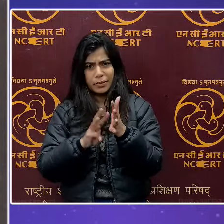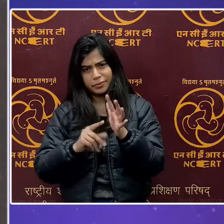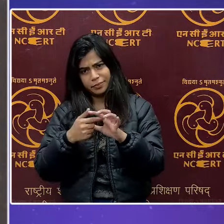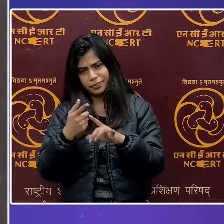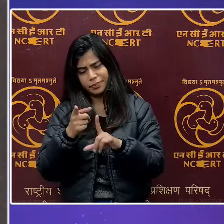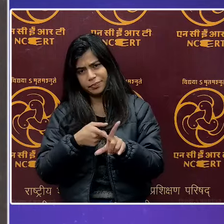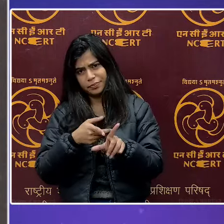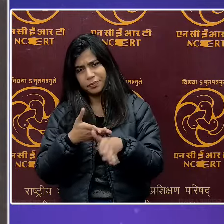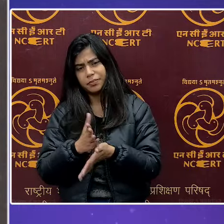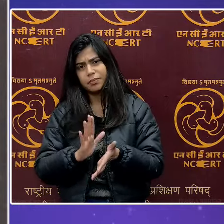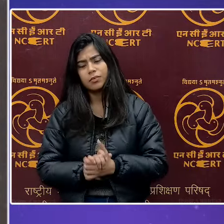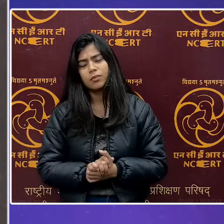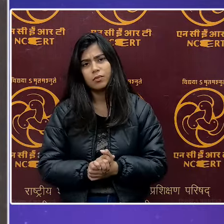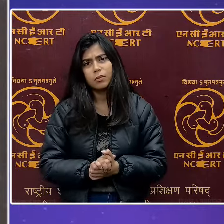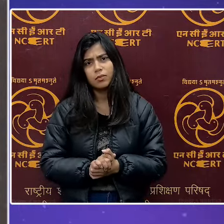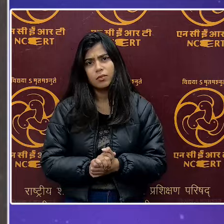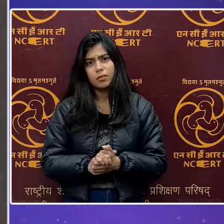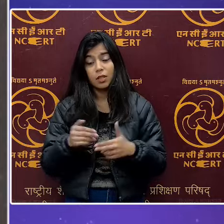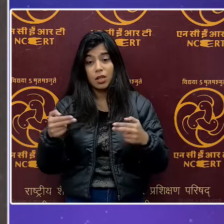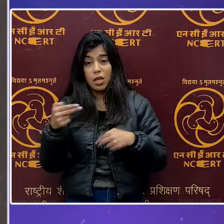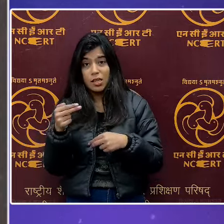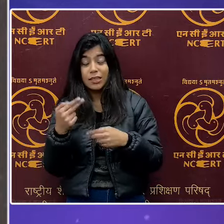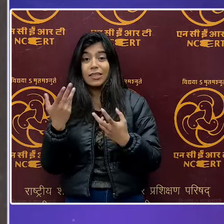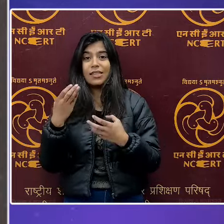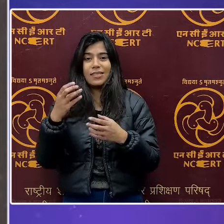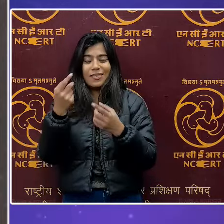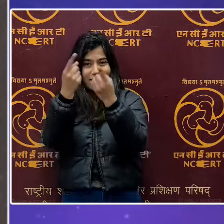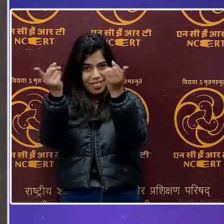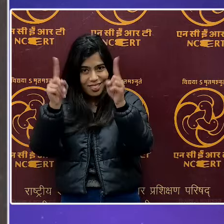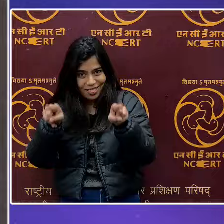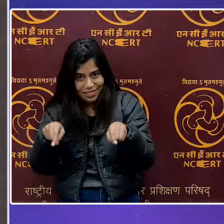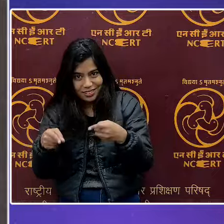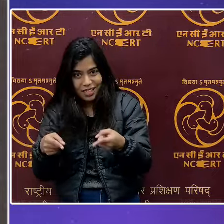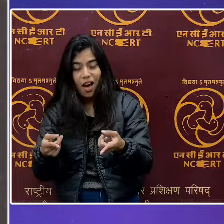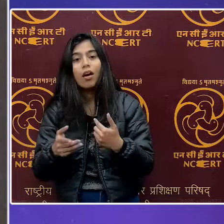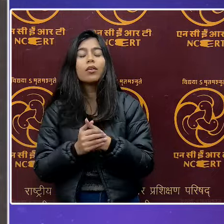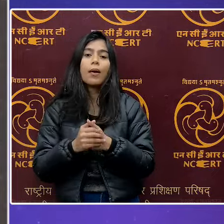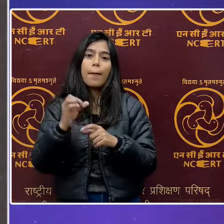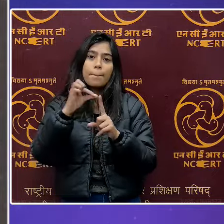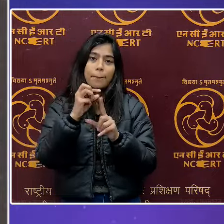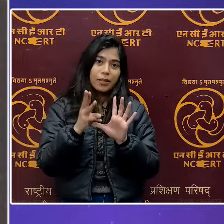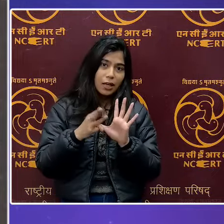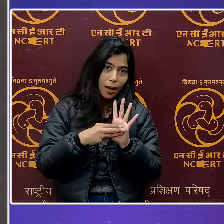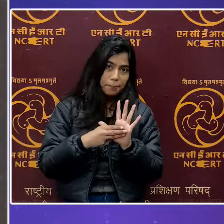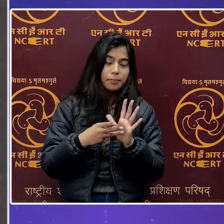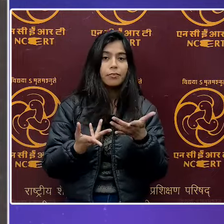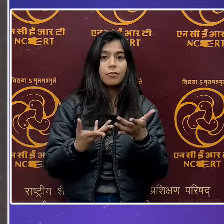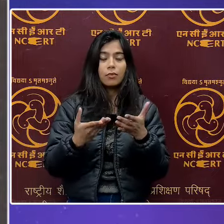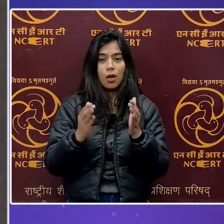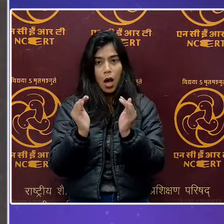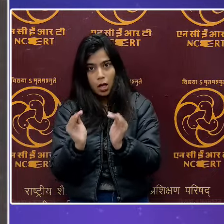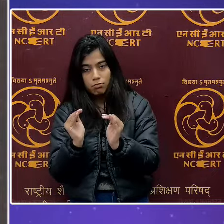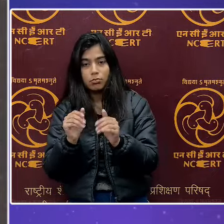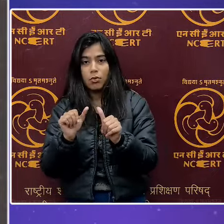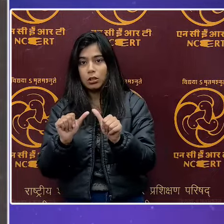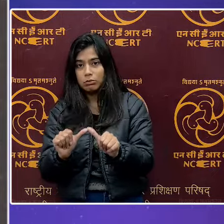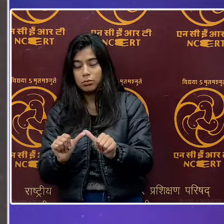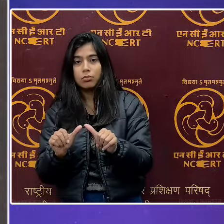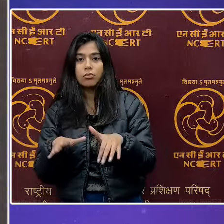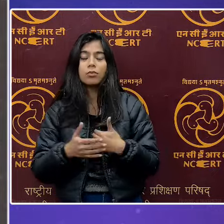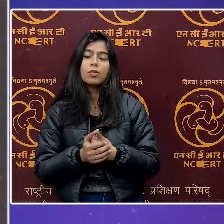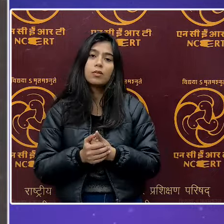upon hypotenuse is sine theta. That means PM upon A